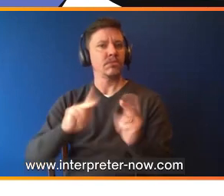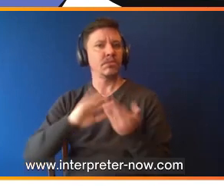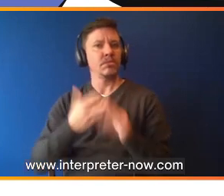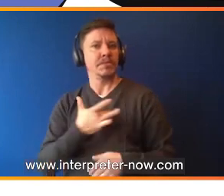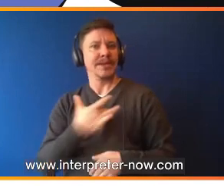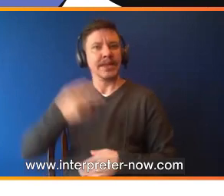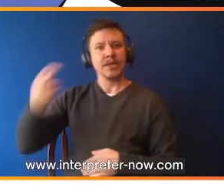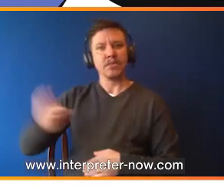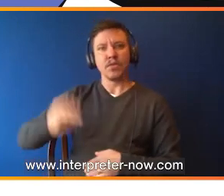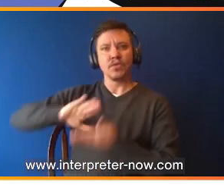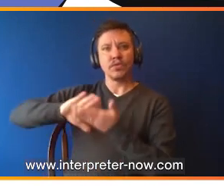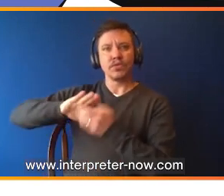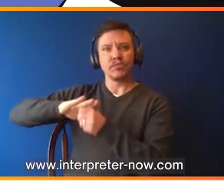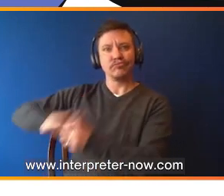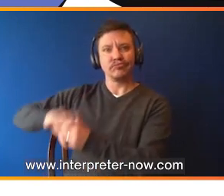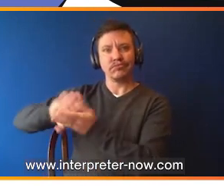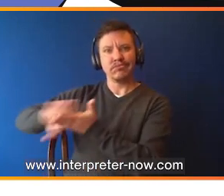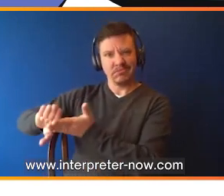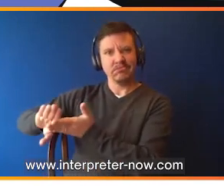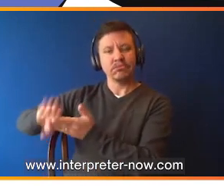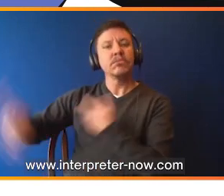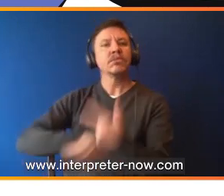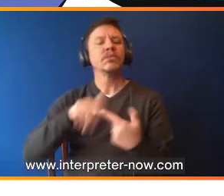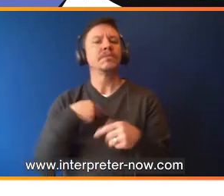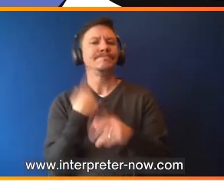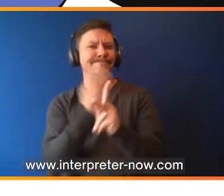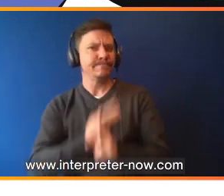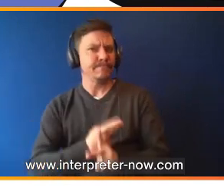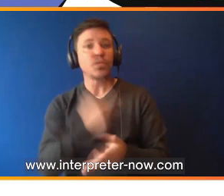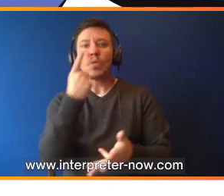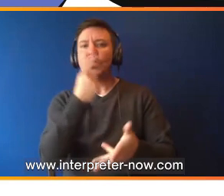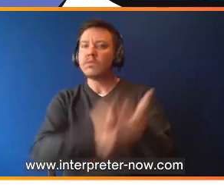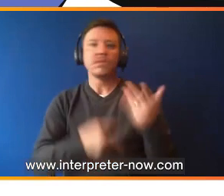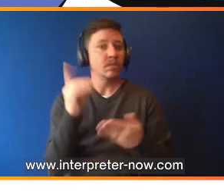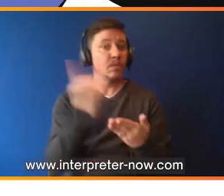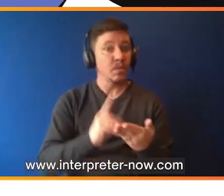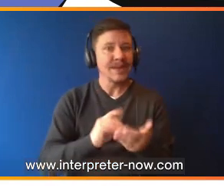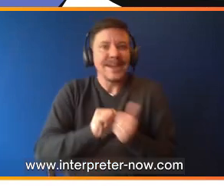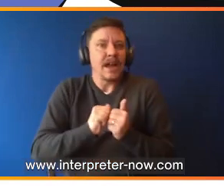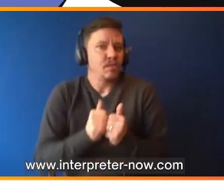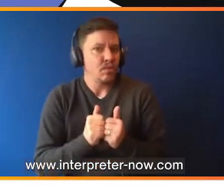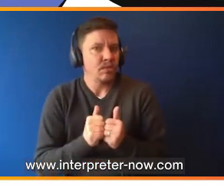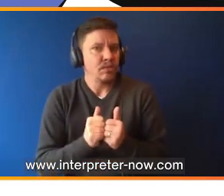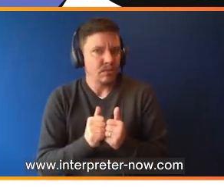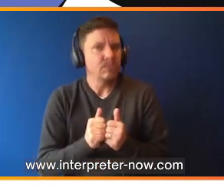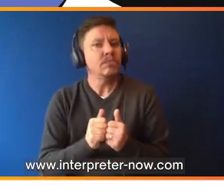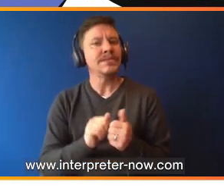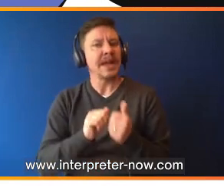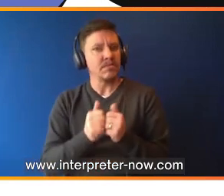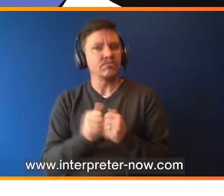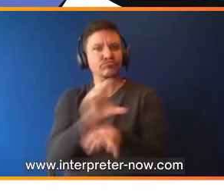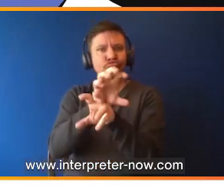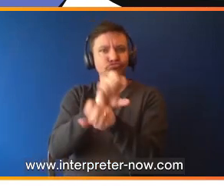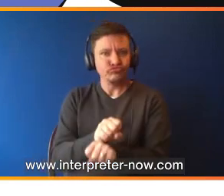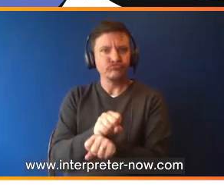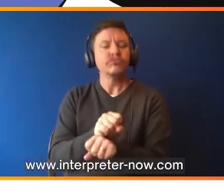you know, what are we designing and how are we designing it? How can we start to challenge and disrupt that? And that's, for instance, making sure that we're